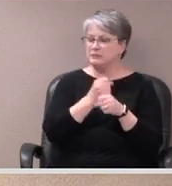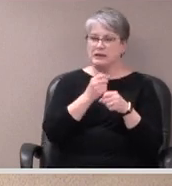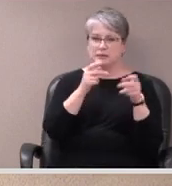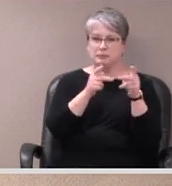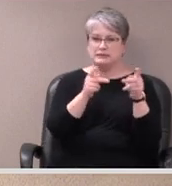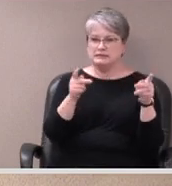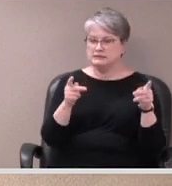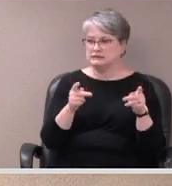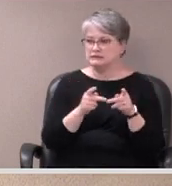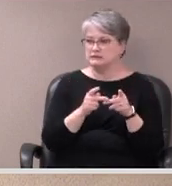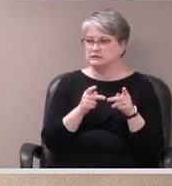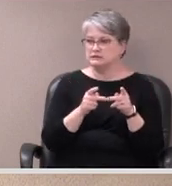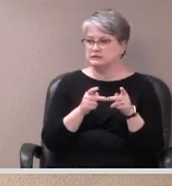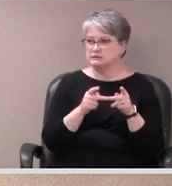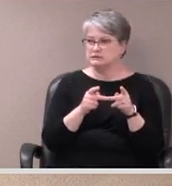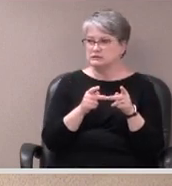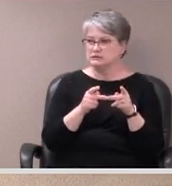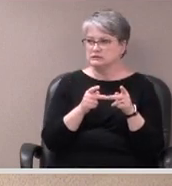positions